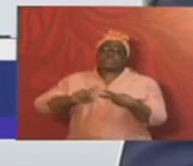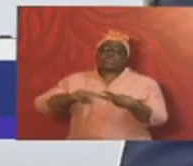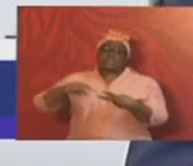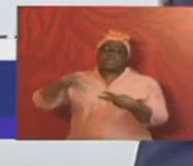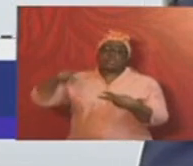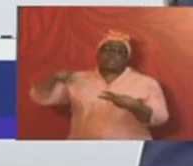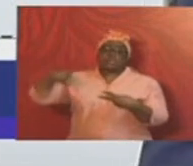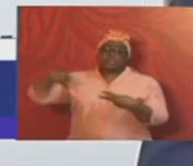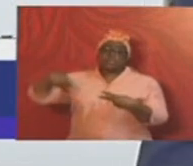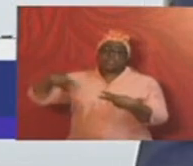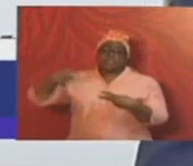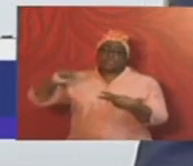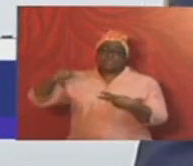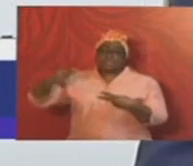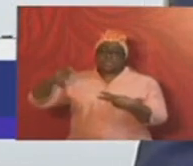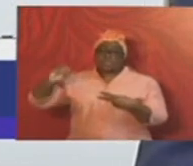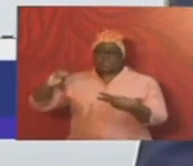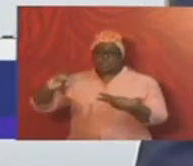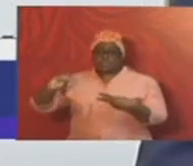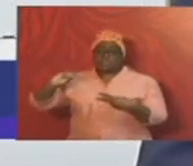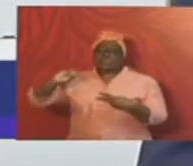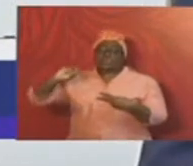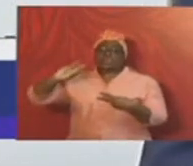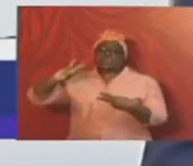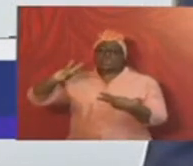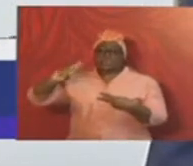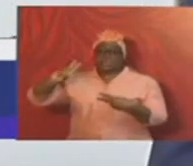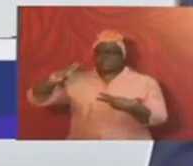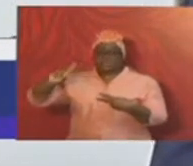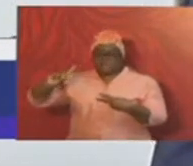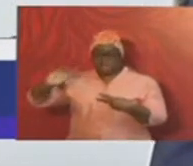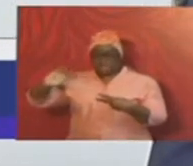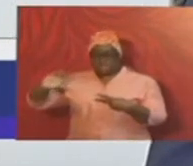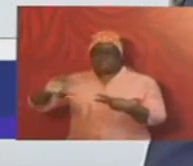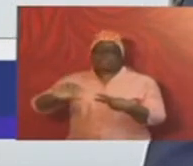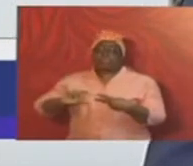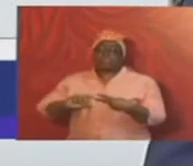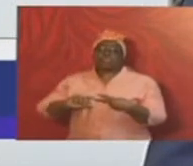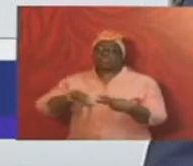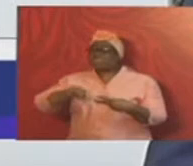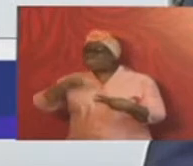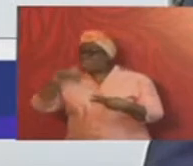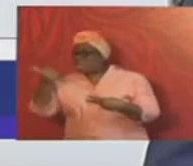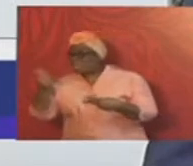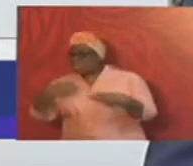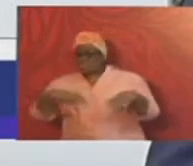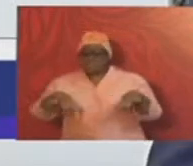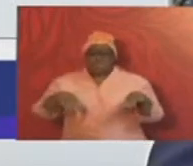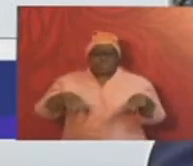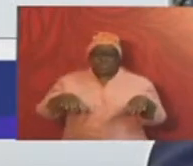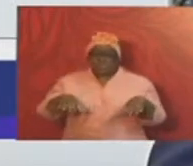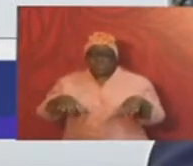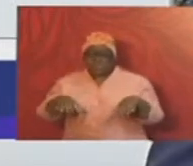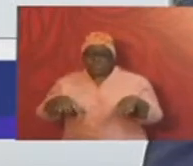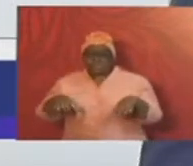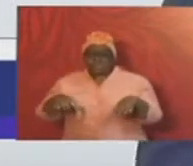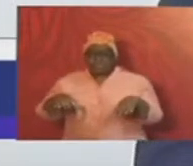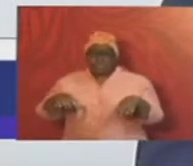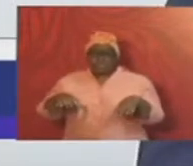5 RHAs, private sector, OBGYNs, and a consultant from Jamaica, I